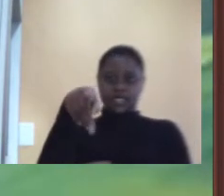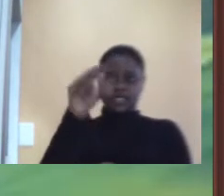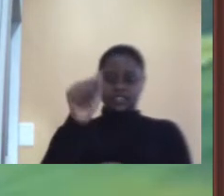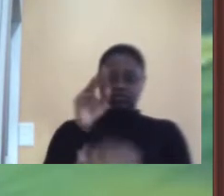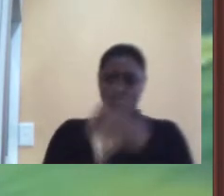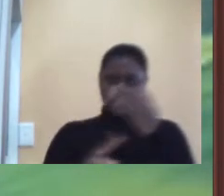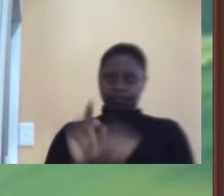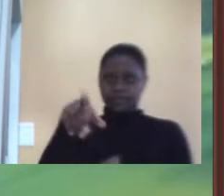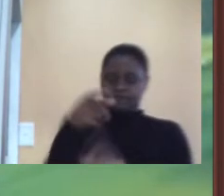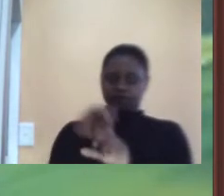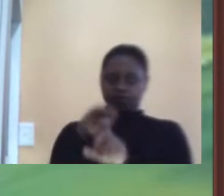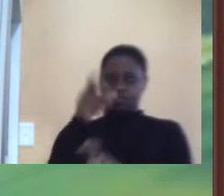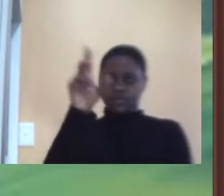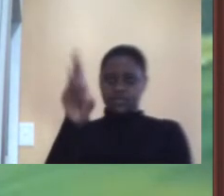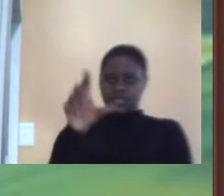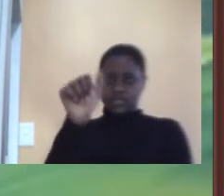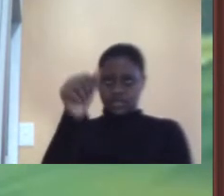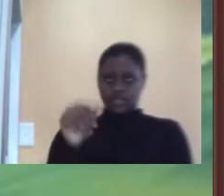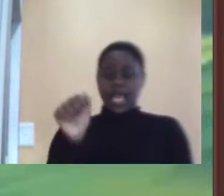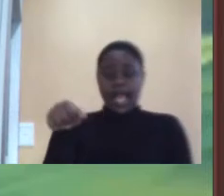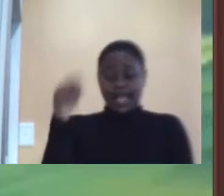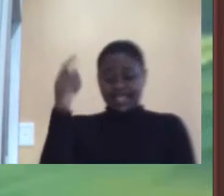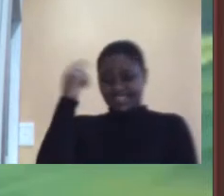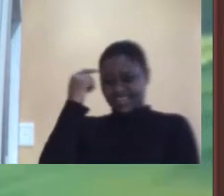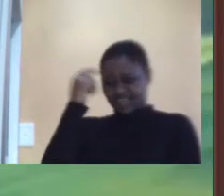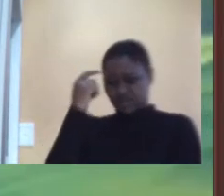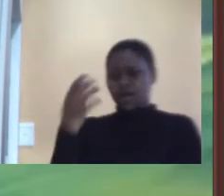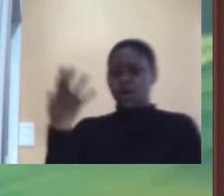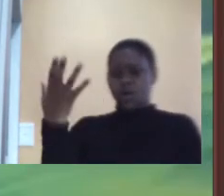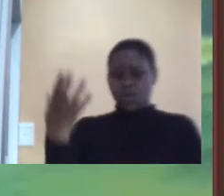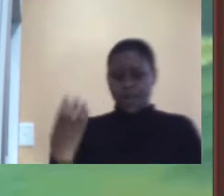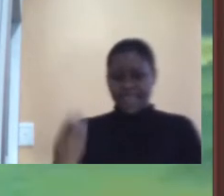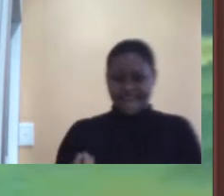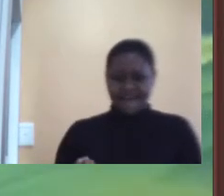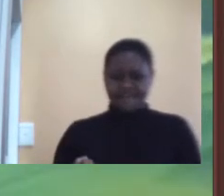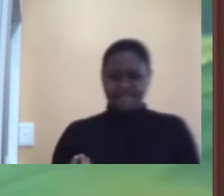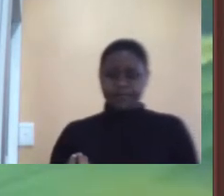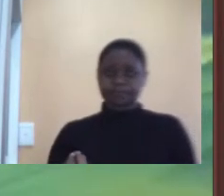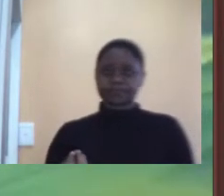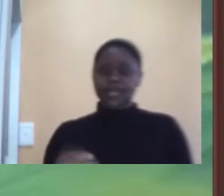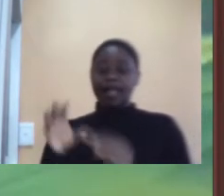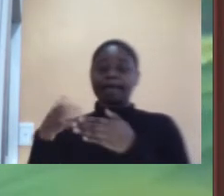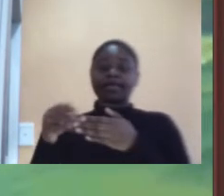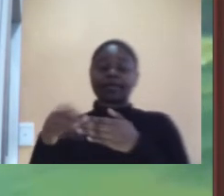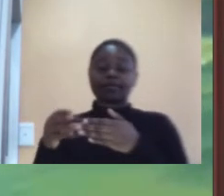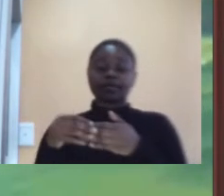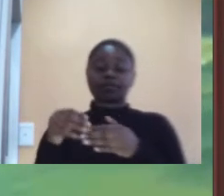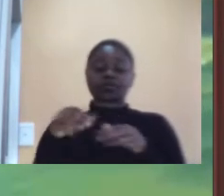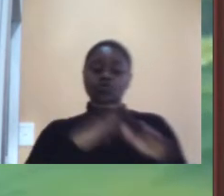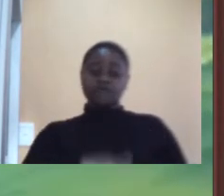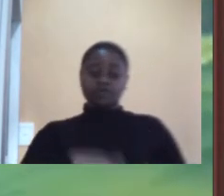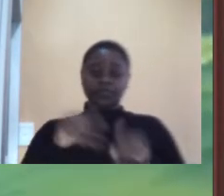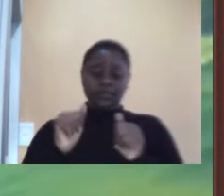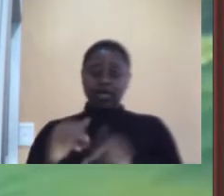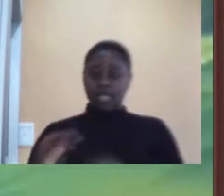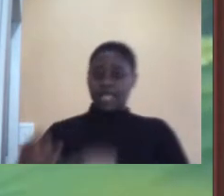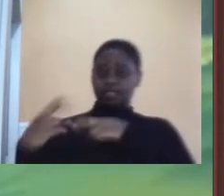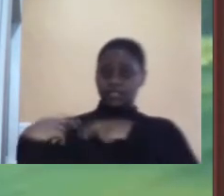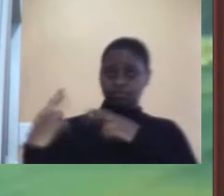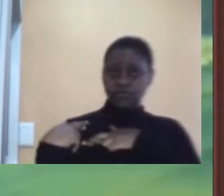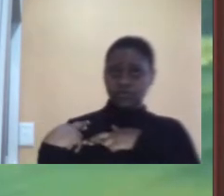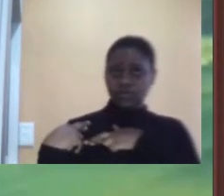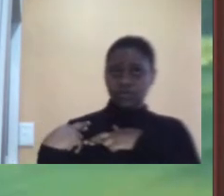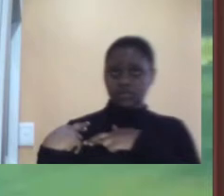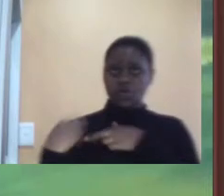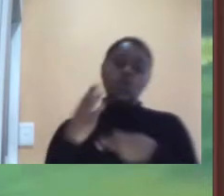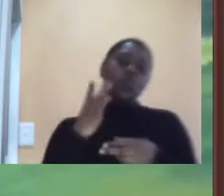Honorable Pappas. Honorable Pappas, I think we have to rise as members of this legislature and be responsible when